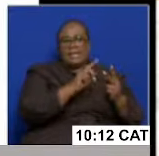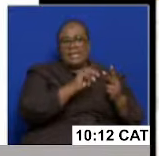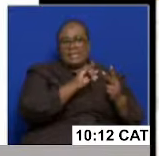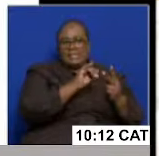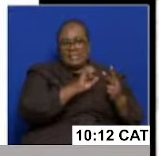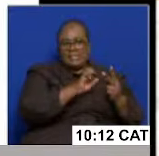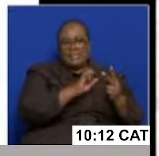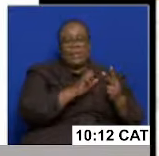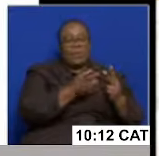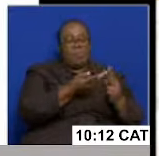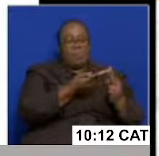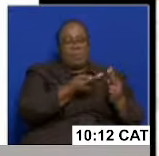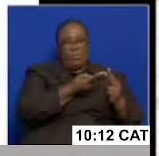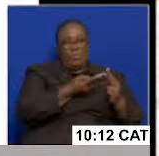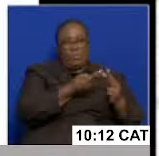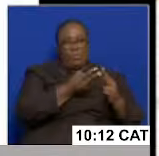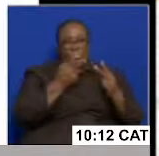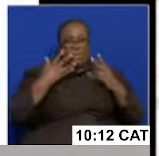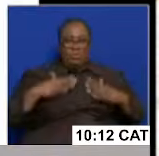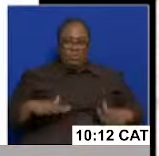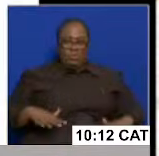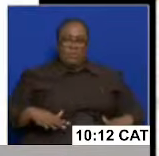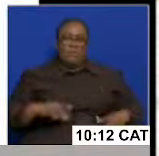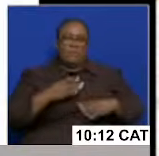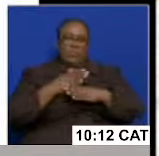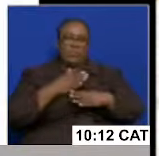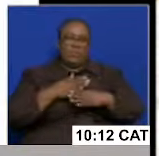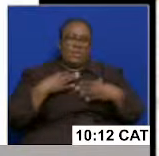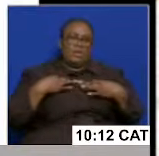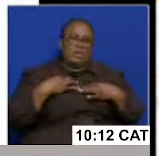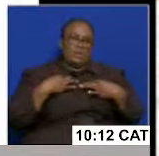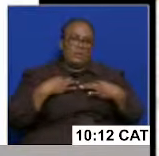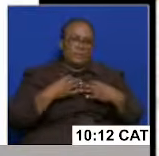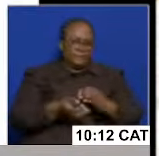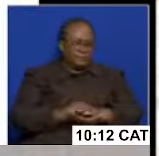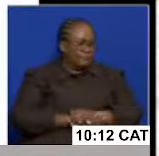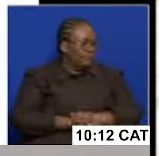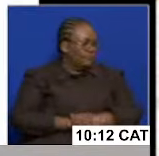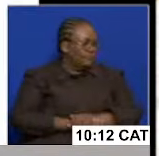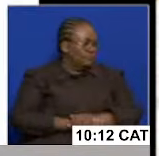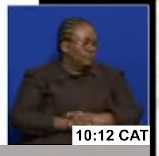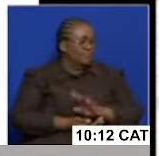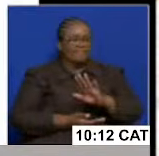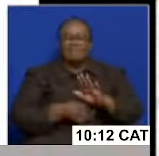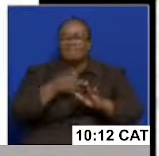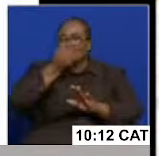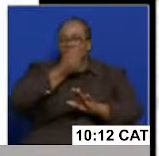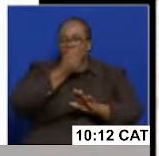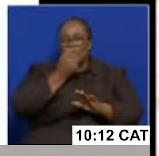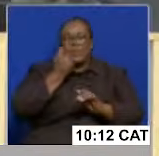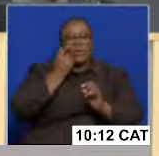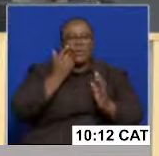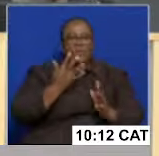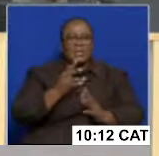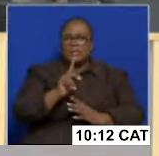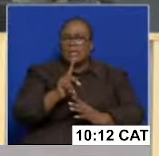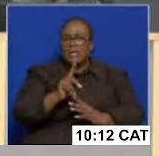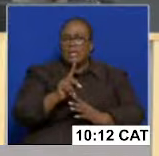Mr. Mkwanazi also introduced me to a Sorry, Witness K. And what uniform was this?